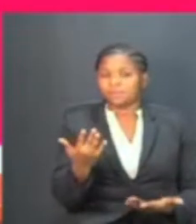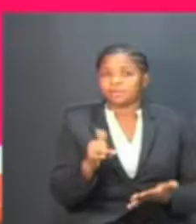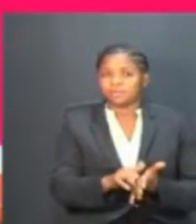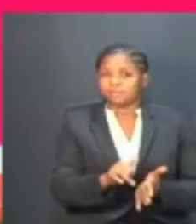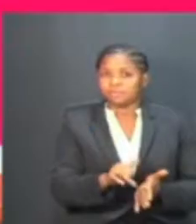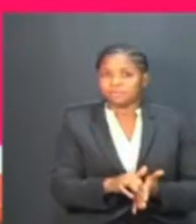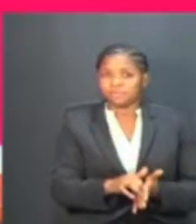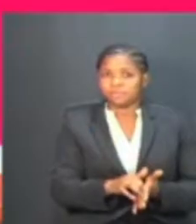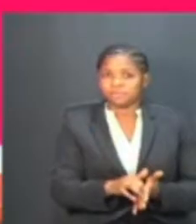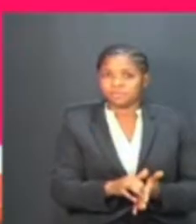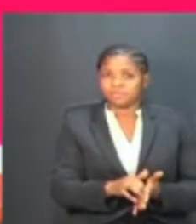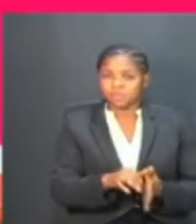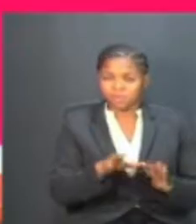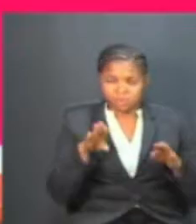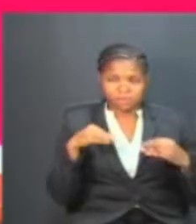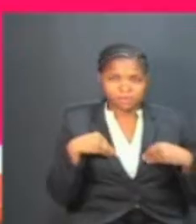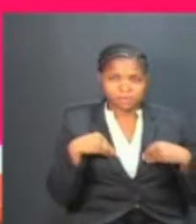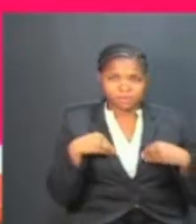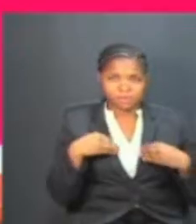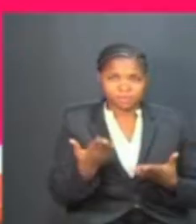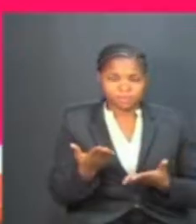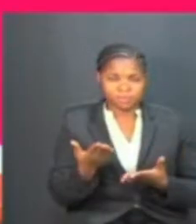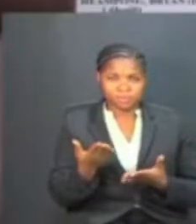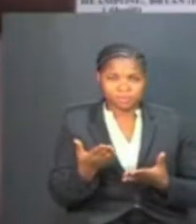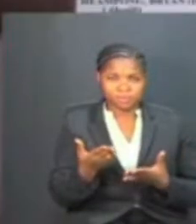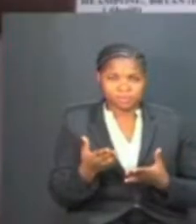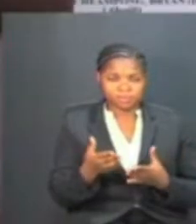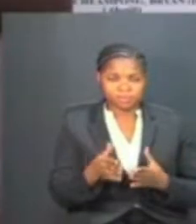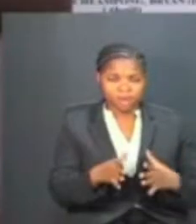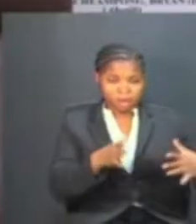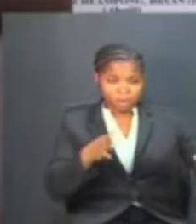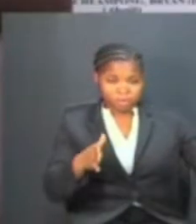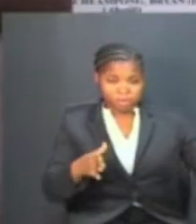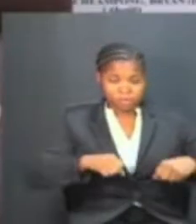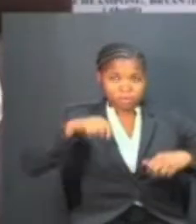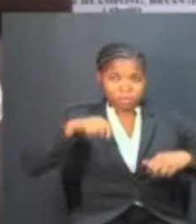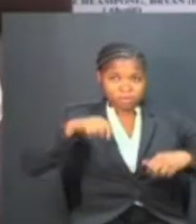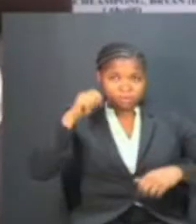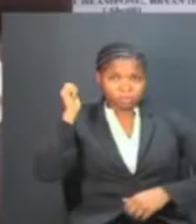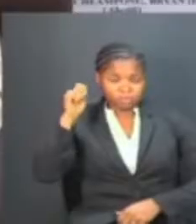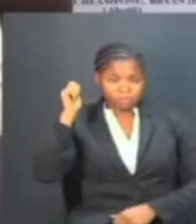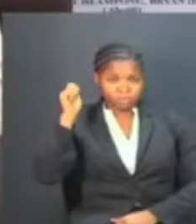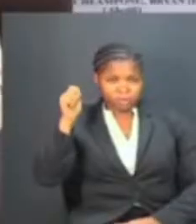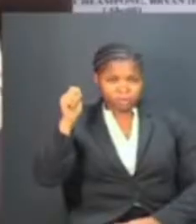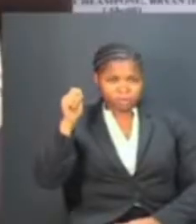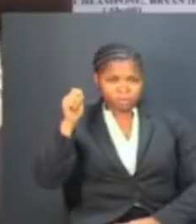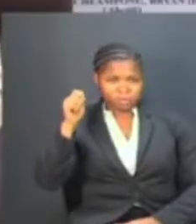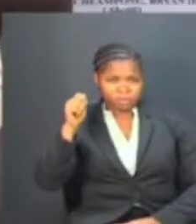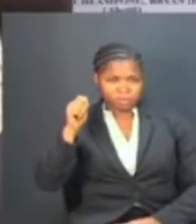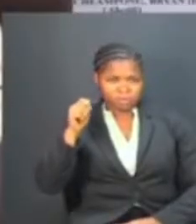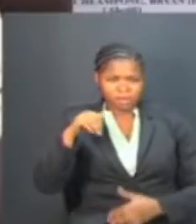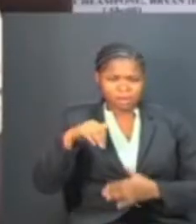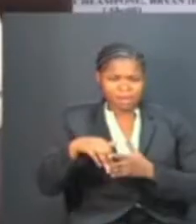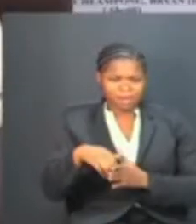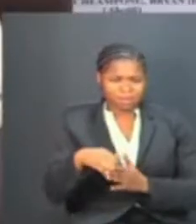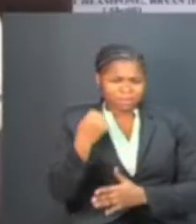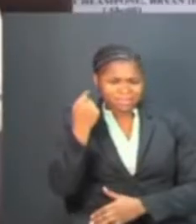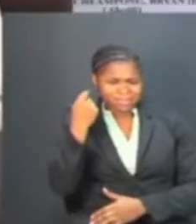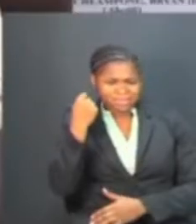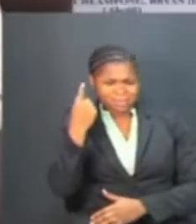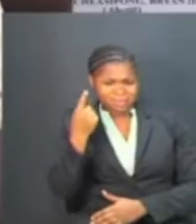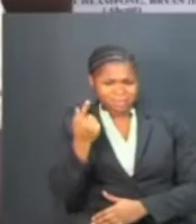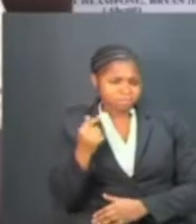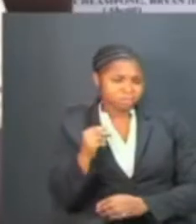Speaker, he's in the majority chief whip interpretation of what I said is completely out of context. Mr. Speaker,